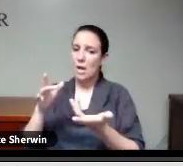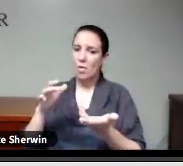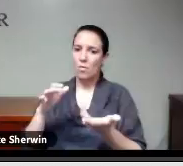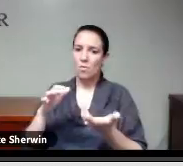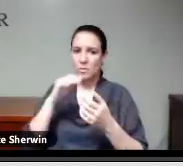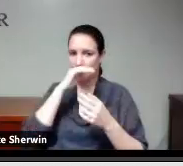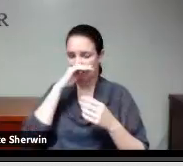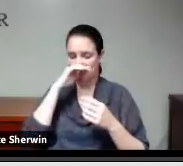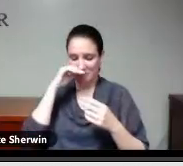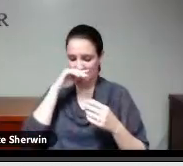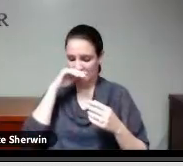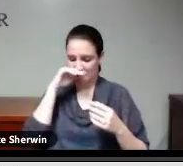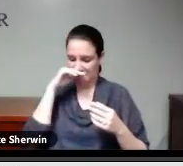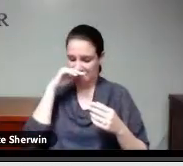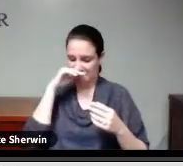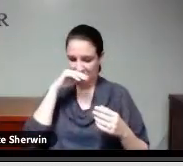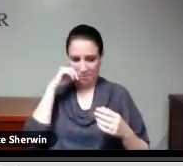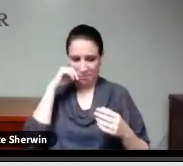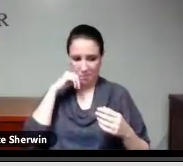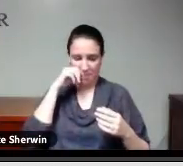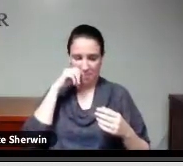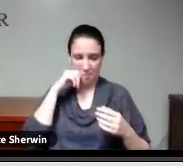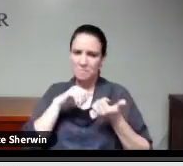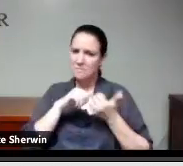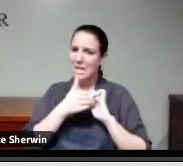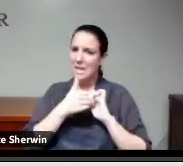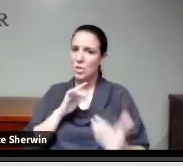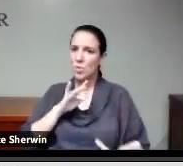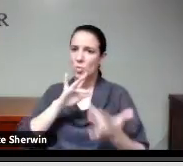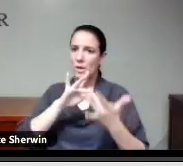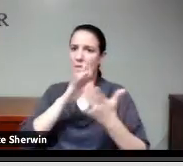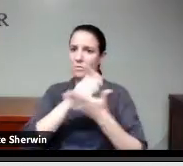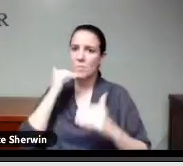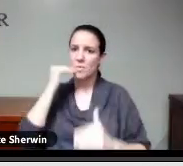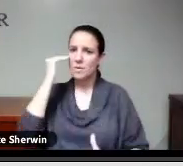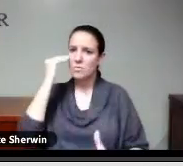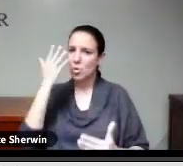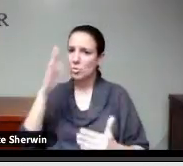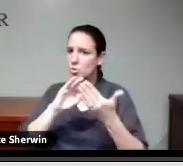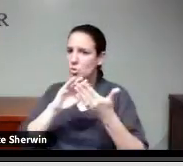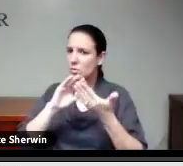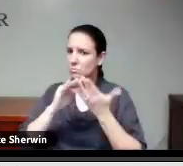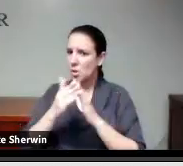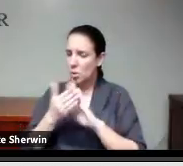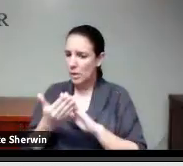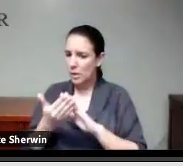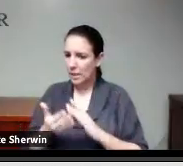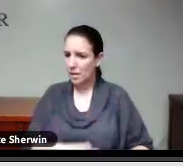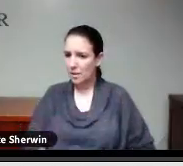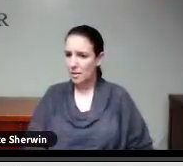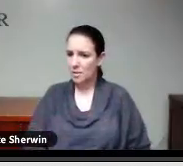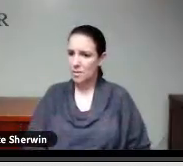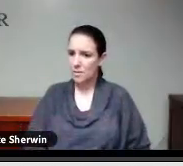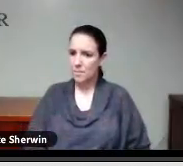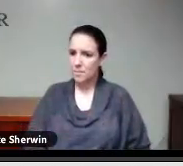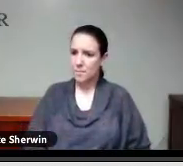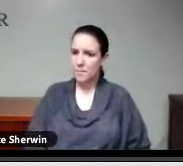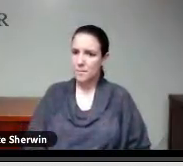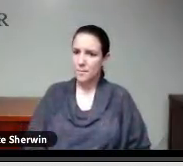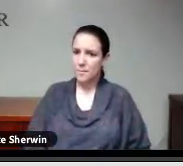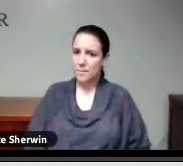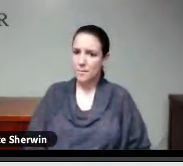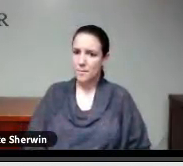you might reach out to adults in your community, right? So that you have information about what would be motivating and